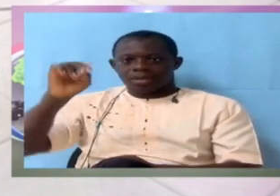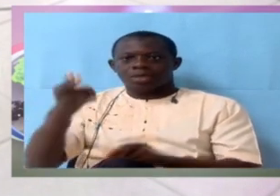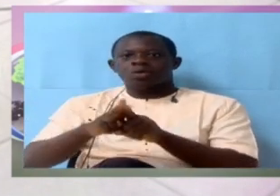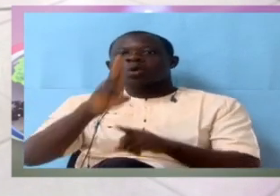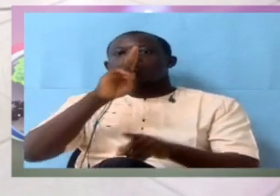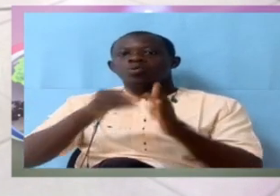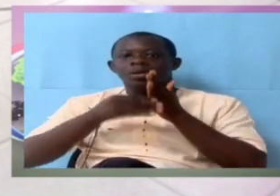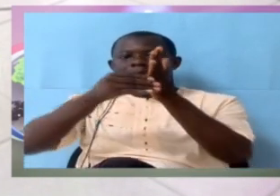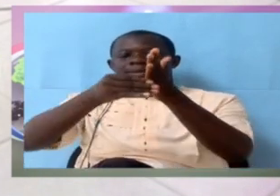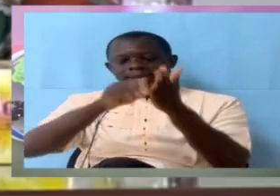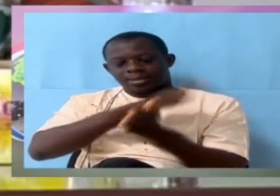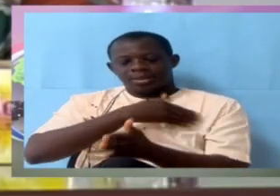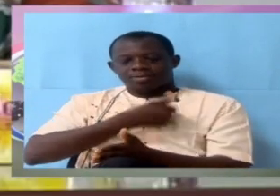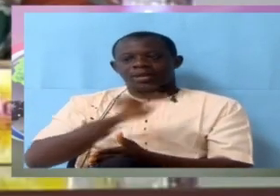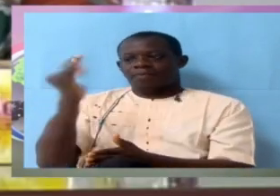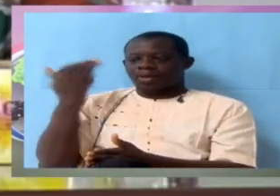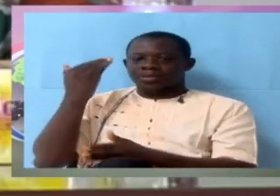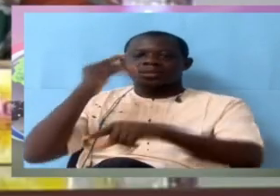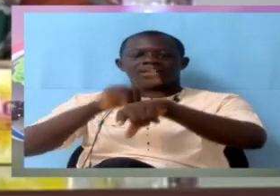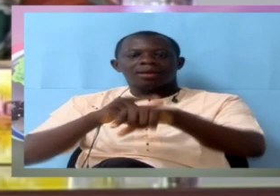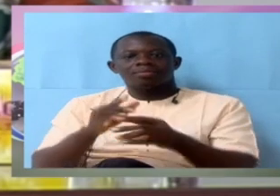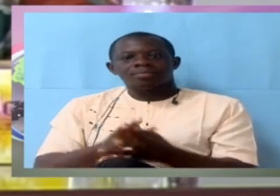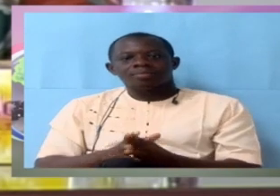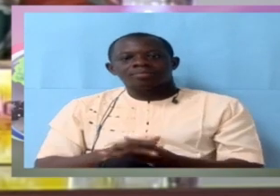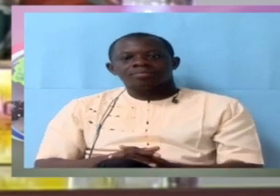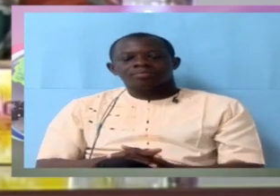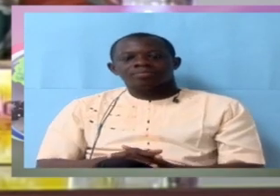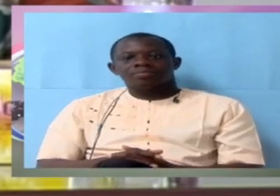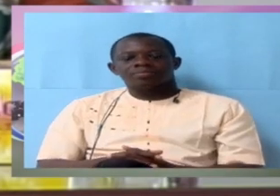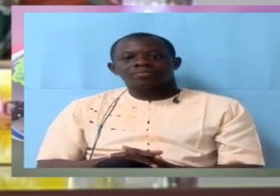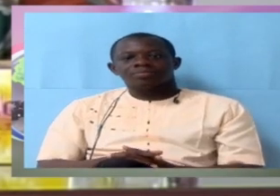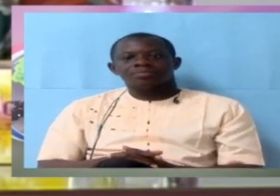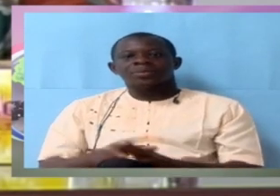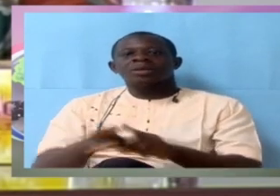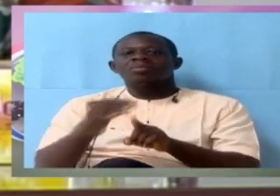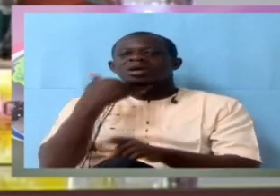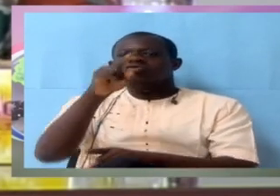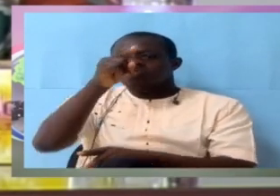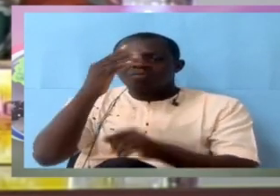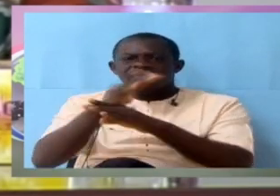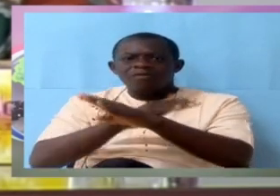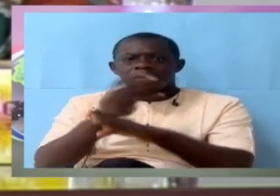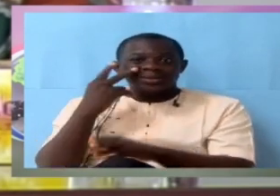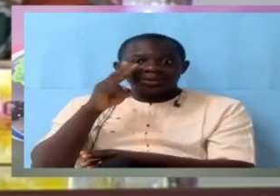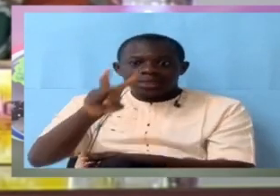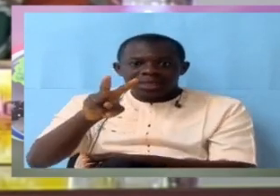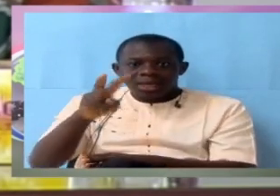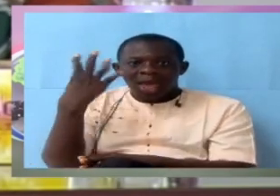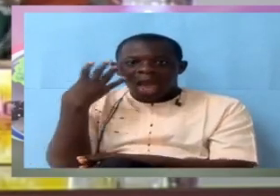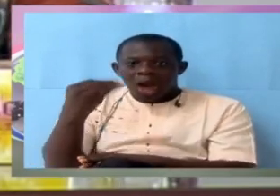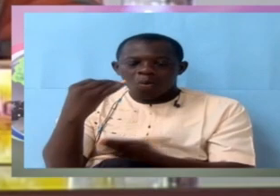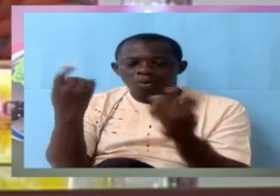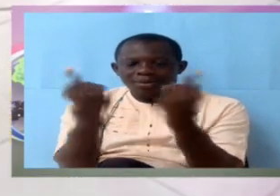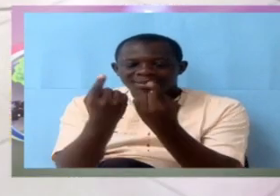time. Was this mixture being done in your presence and the presence of the other patients? Yin jaka boro ime kay jaka siteng